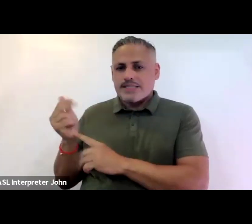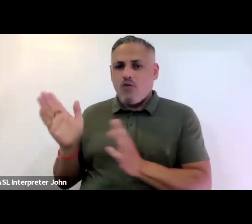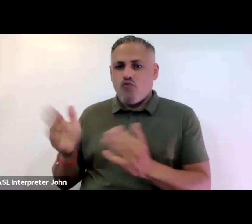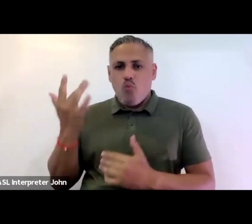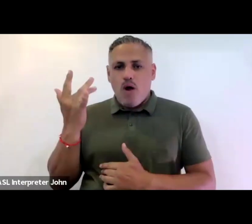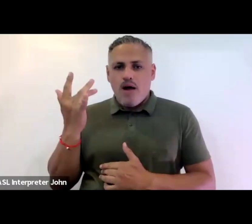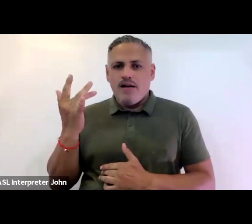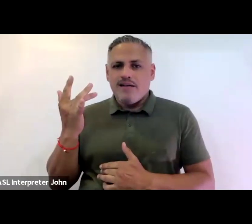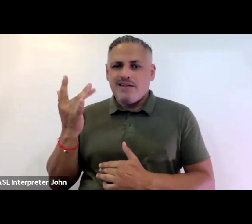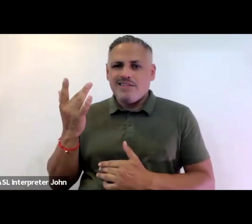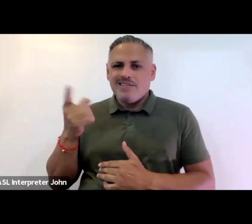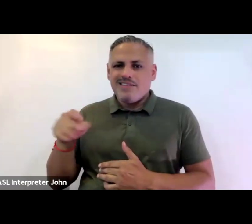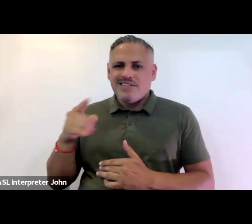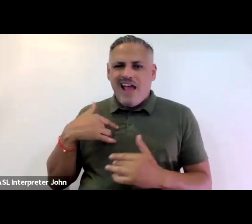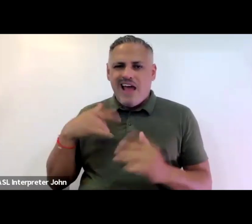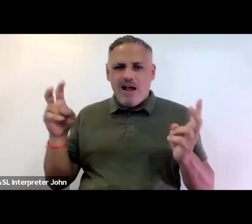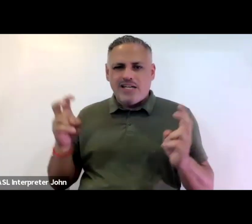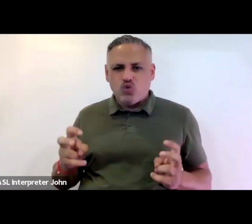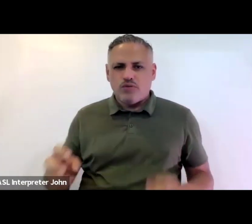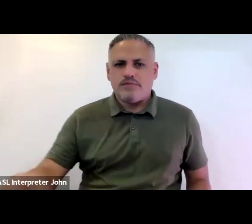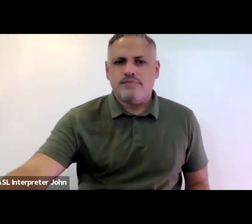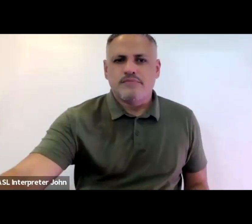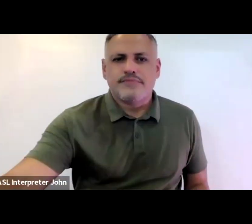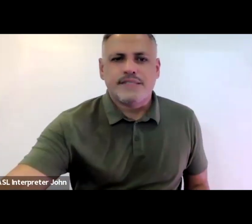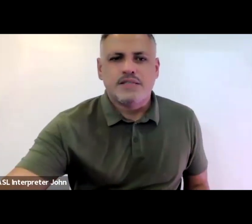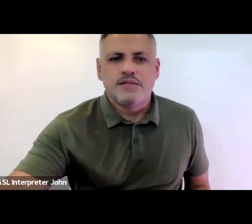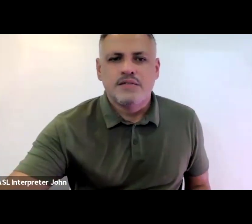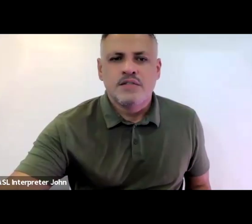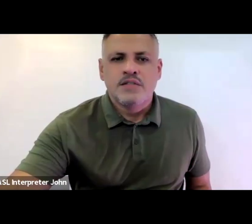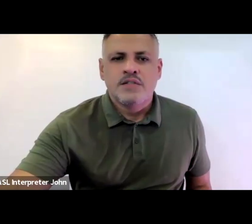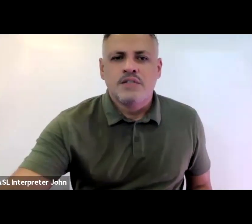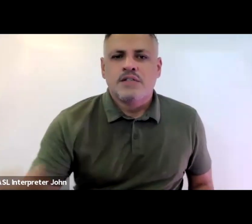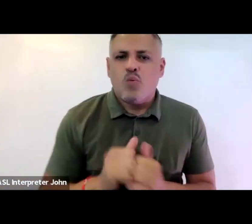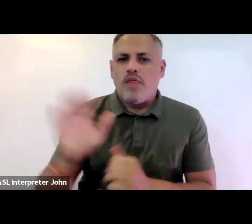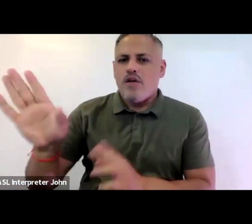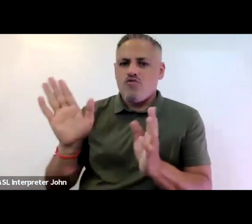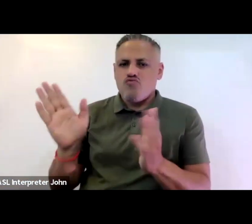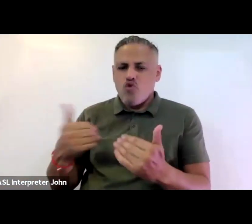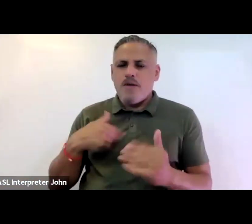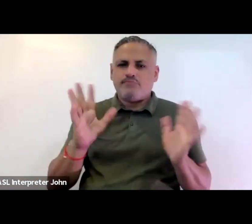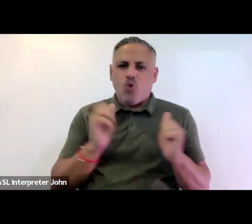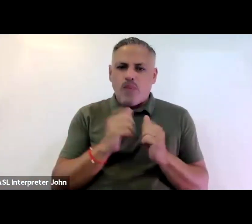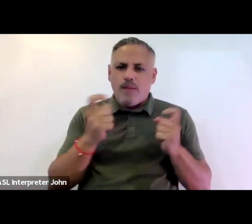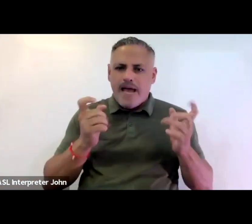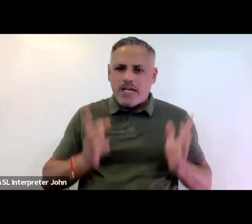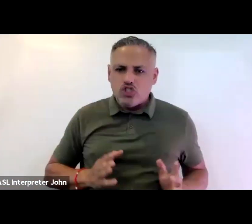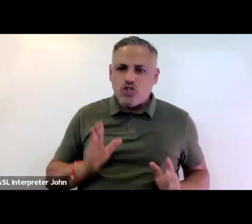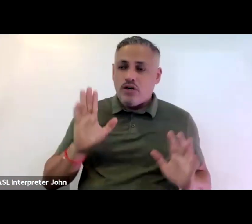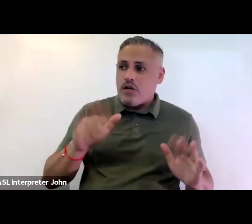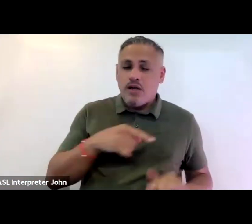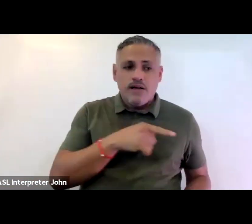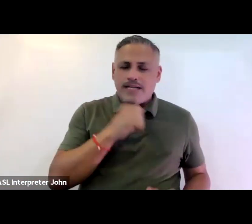because of the fact that there was an issue with her room. And I spoke to the manager and I said, "Listen,